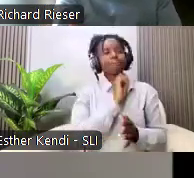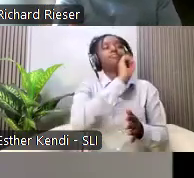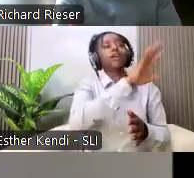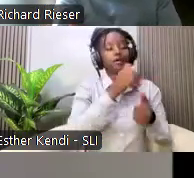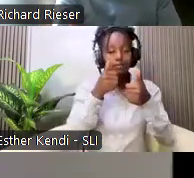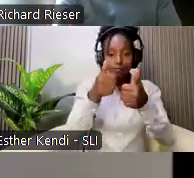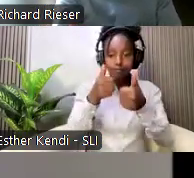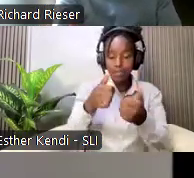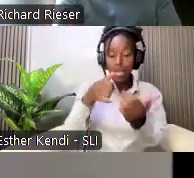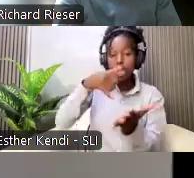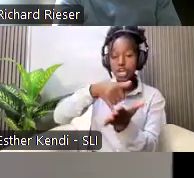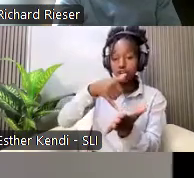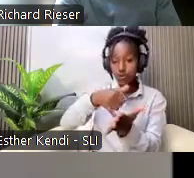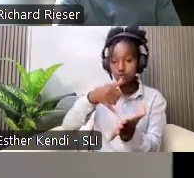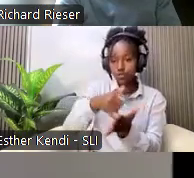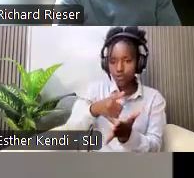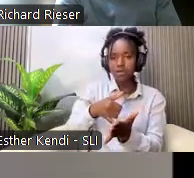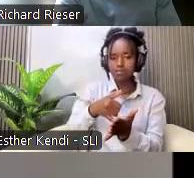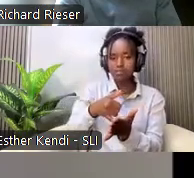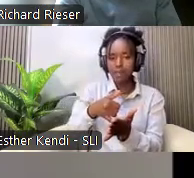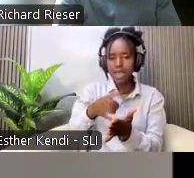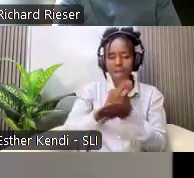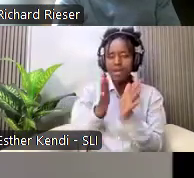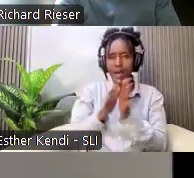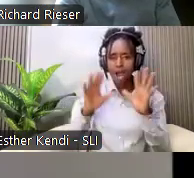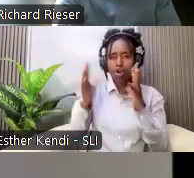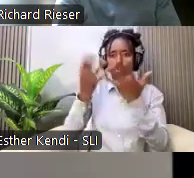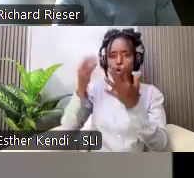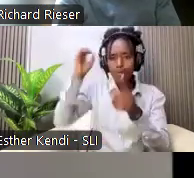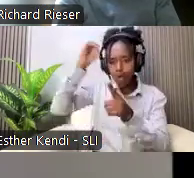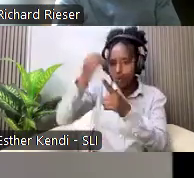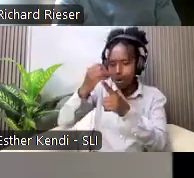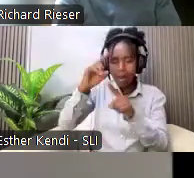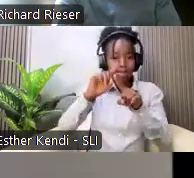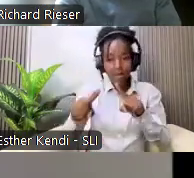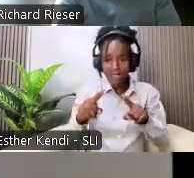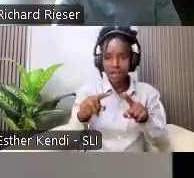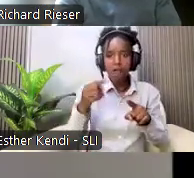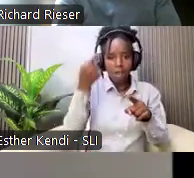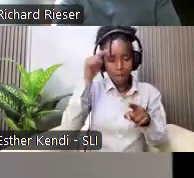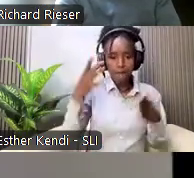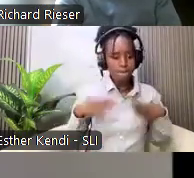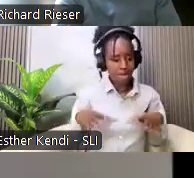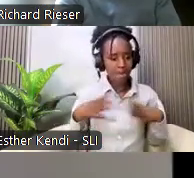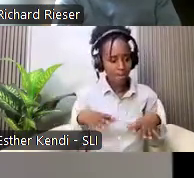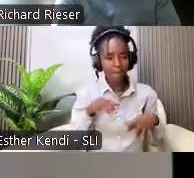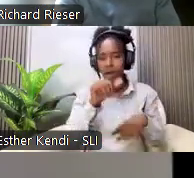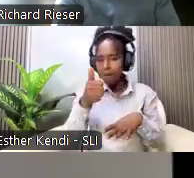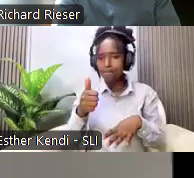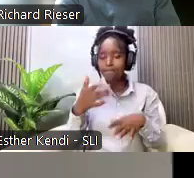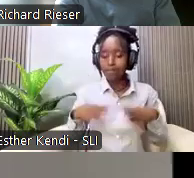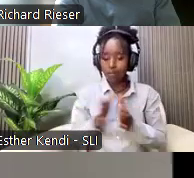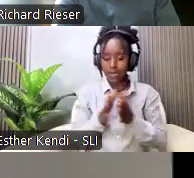Inclusion is often spoken as a global goal, but for many it remains a distant reality. For